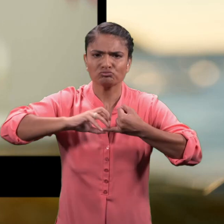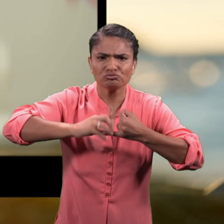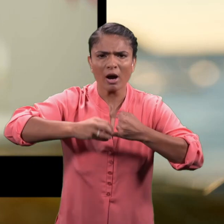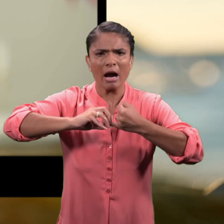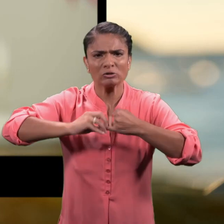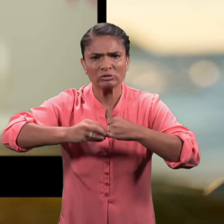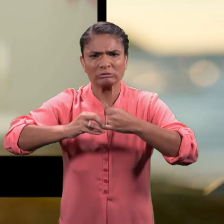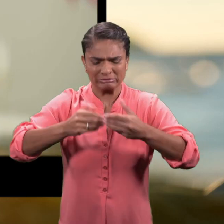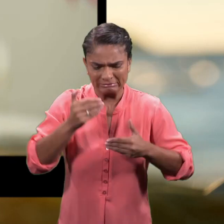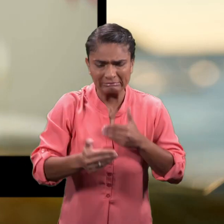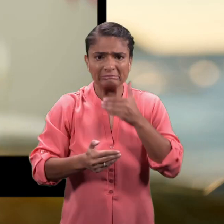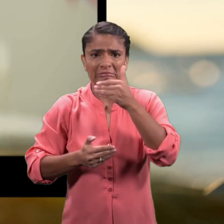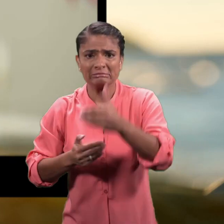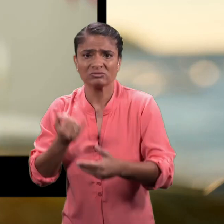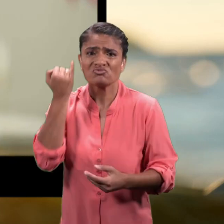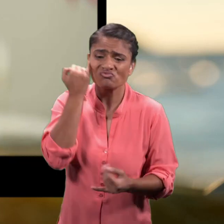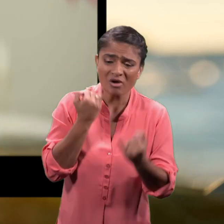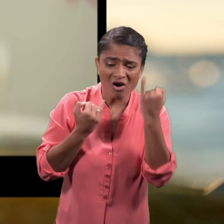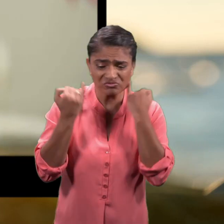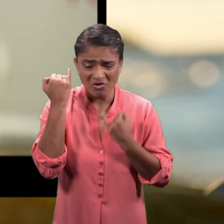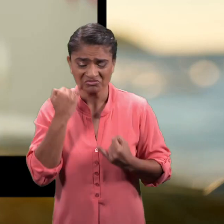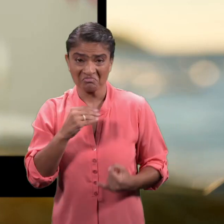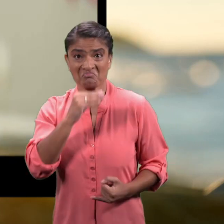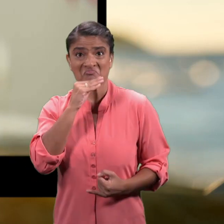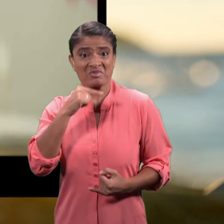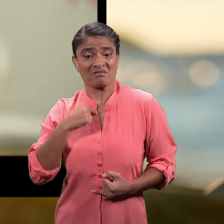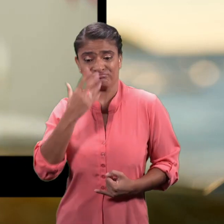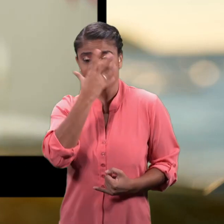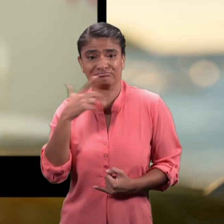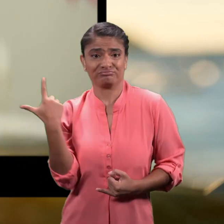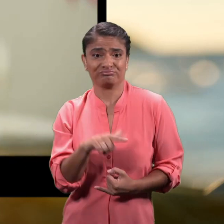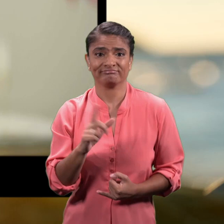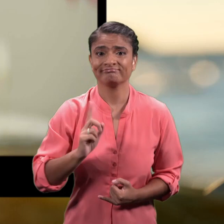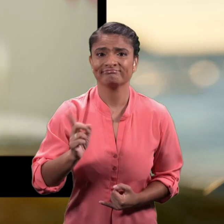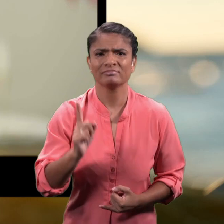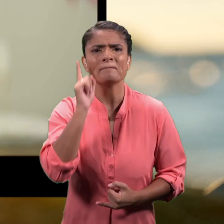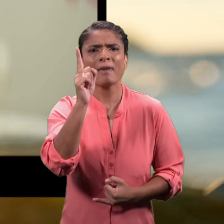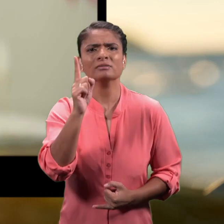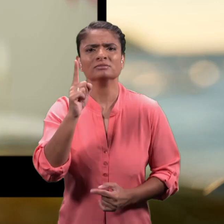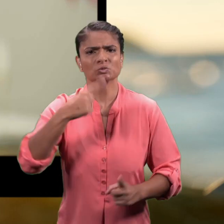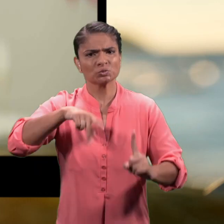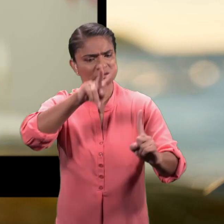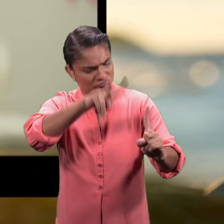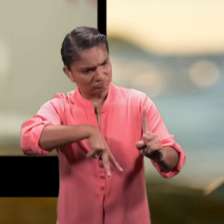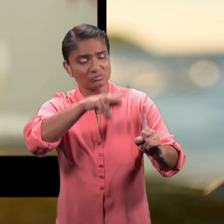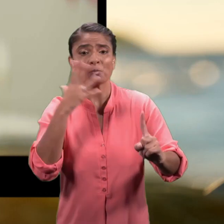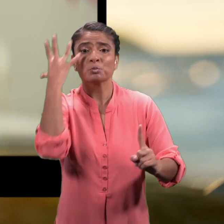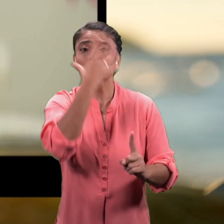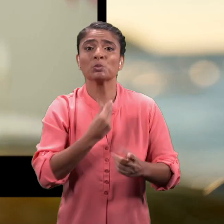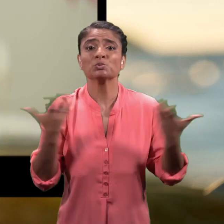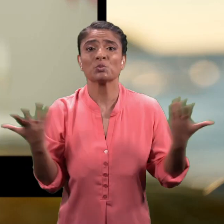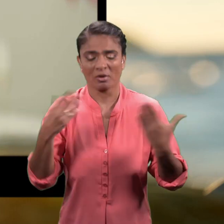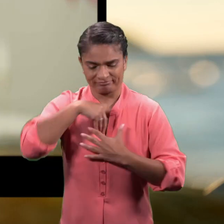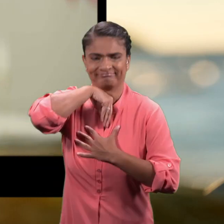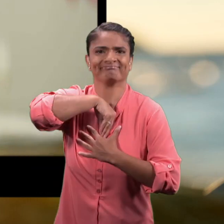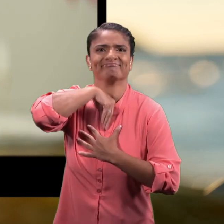we can try and say, the physical scars, they don't make you attractive, that is just one person's opinion, because they say beauty lies in the eyes